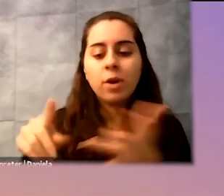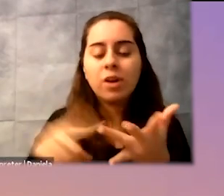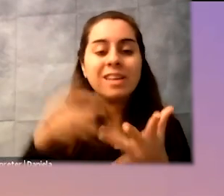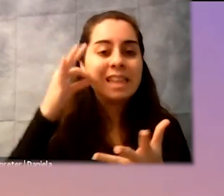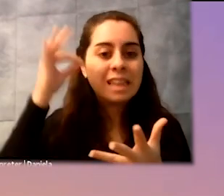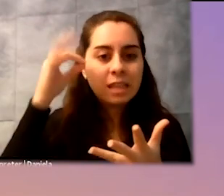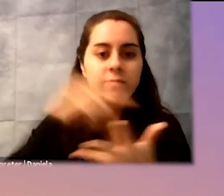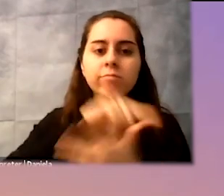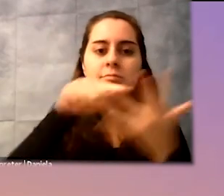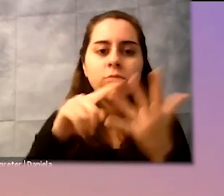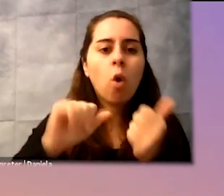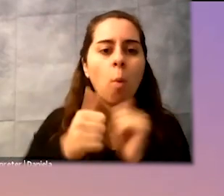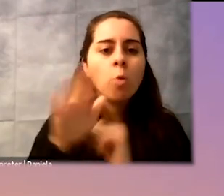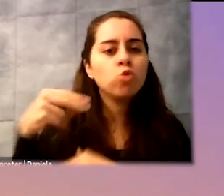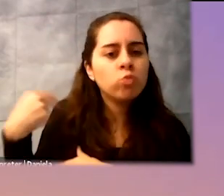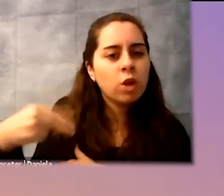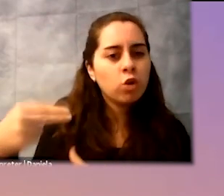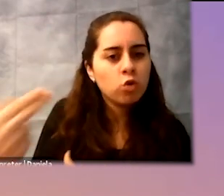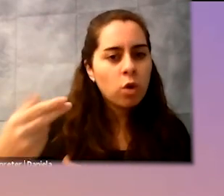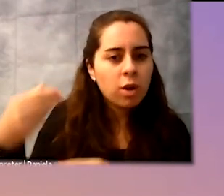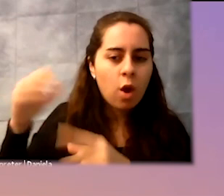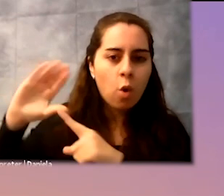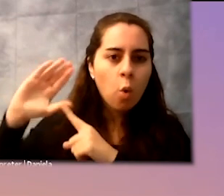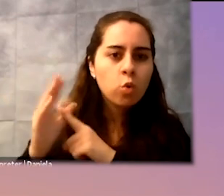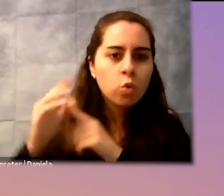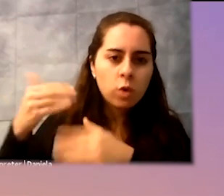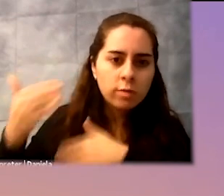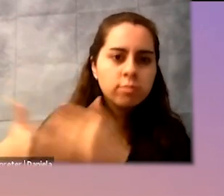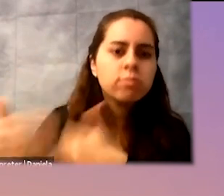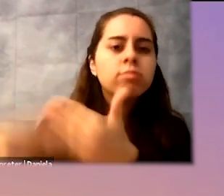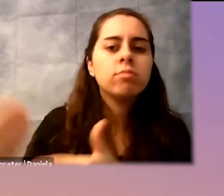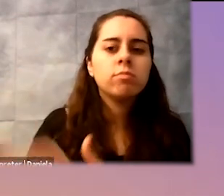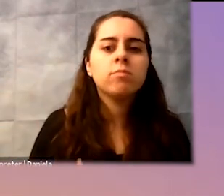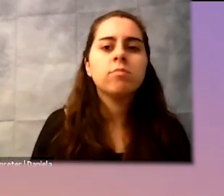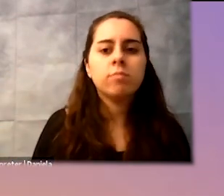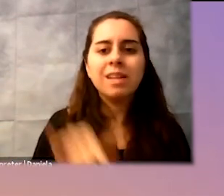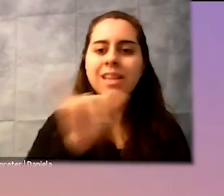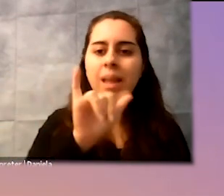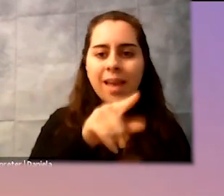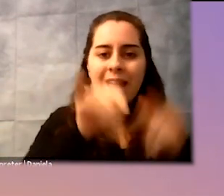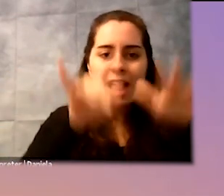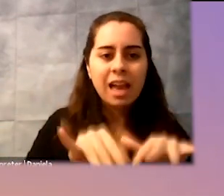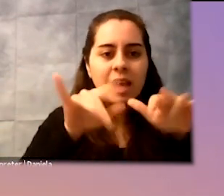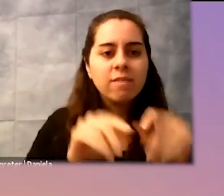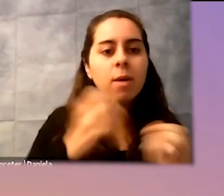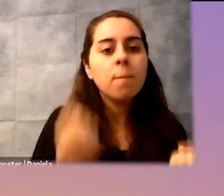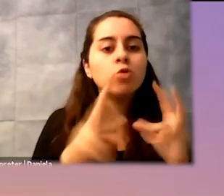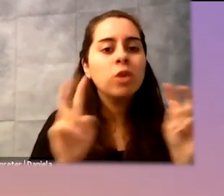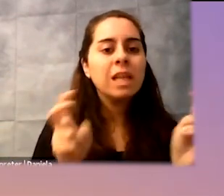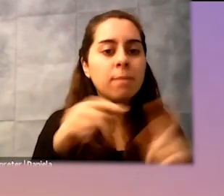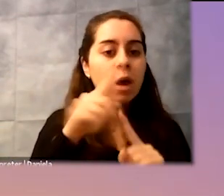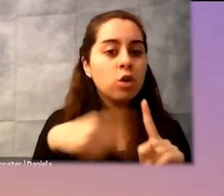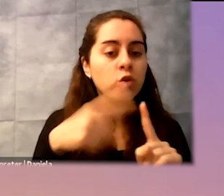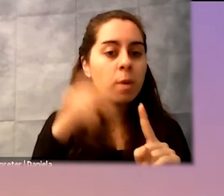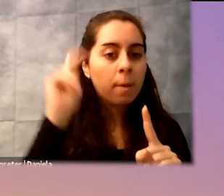college level, lectured in the US and internationally, and written extensively on the politics of culture. In addition, we have